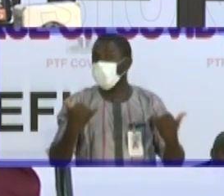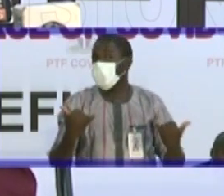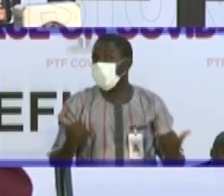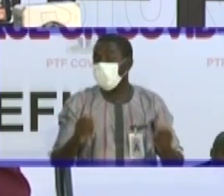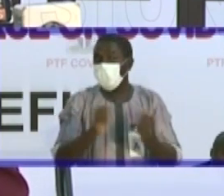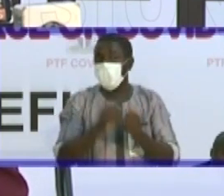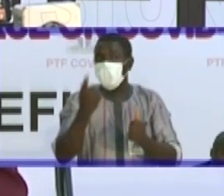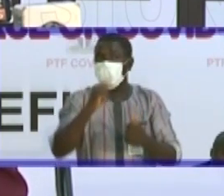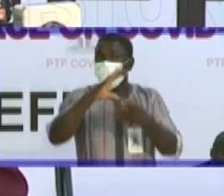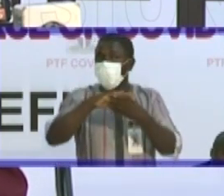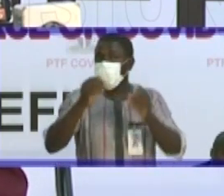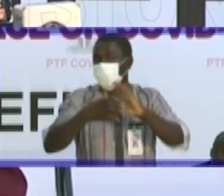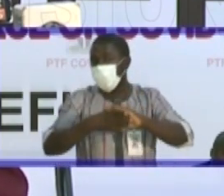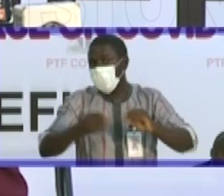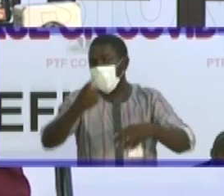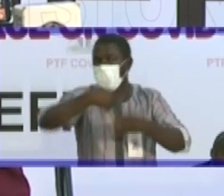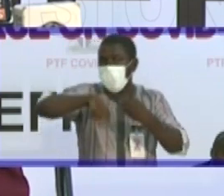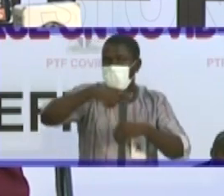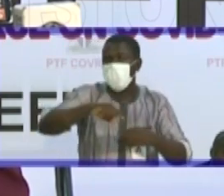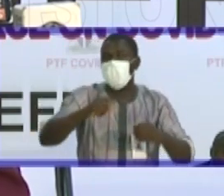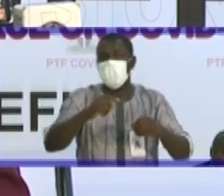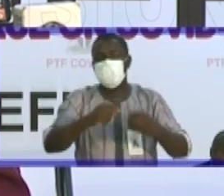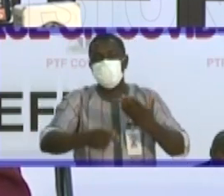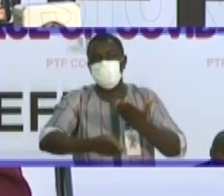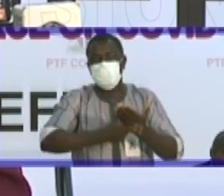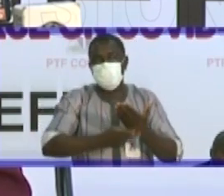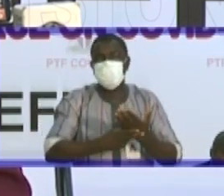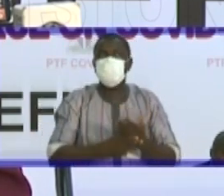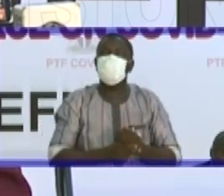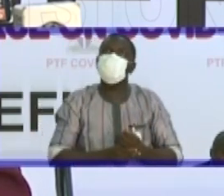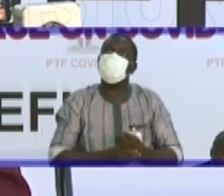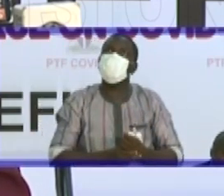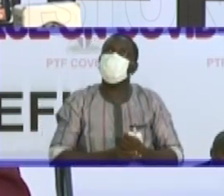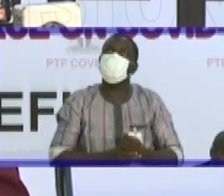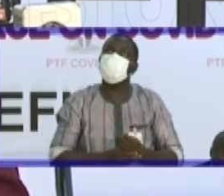with the story about the storage of